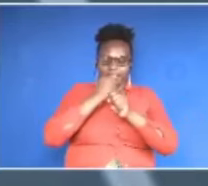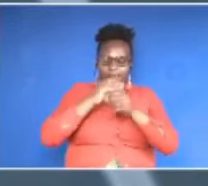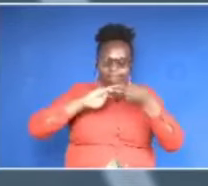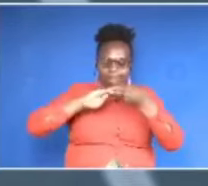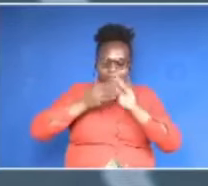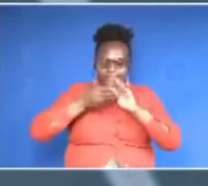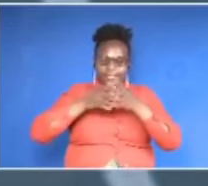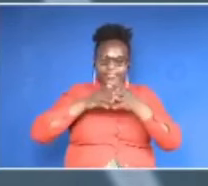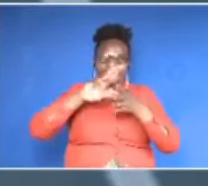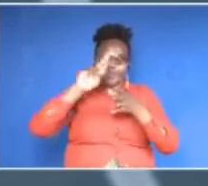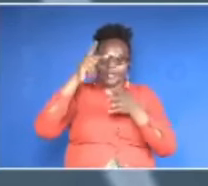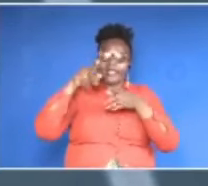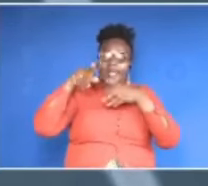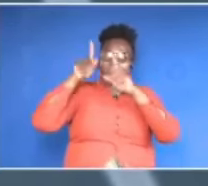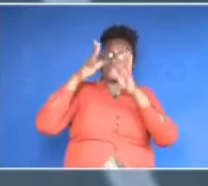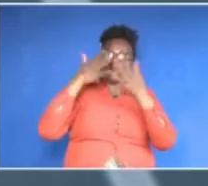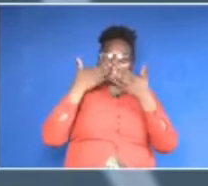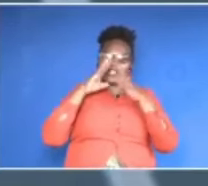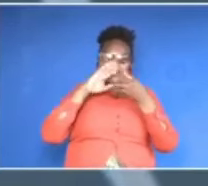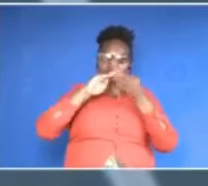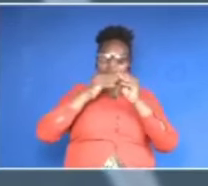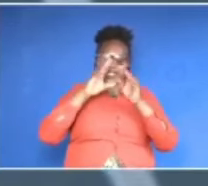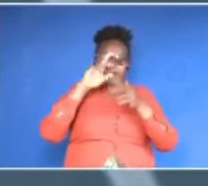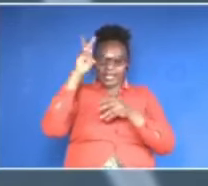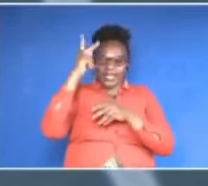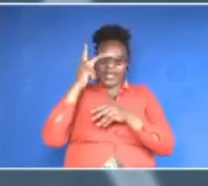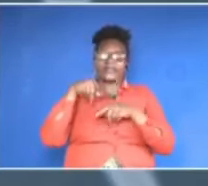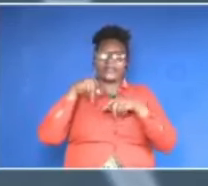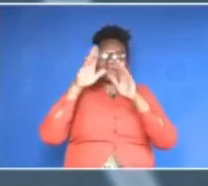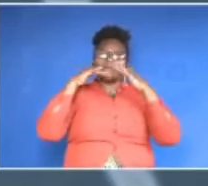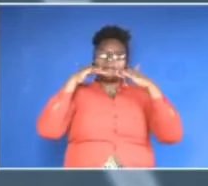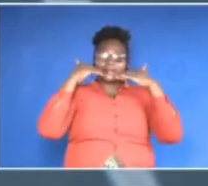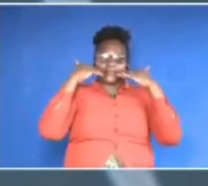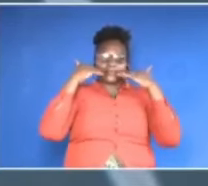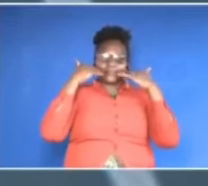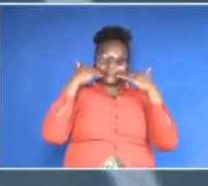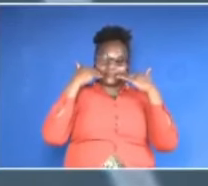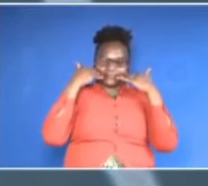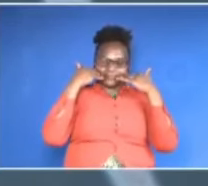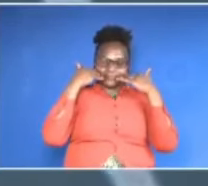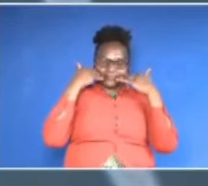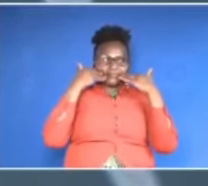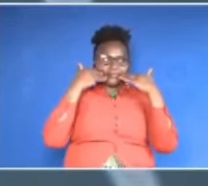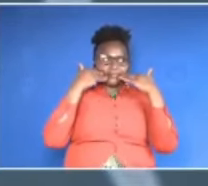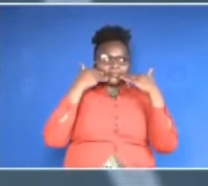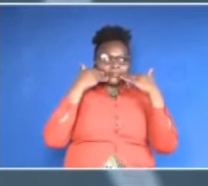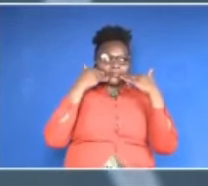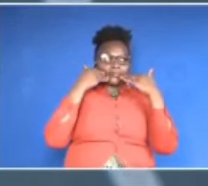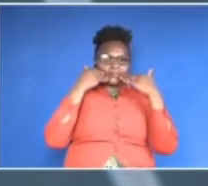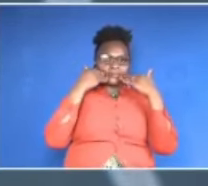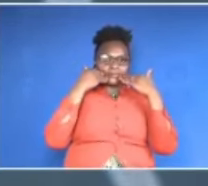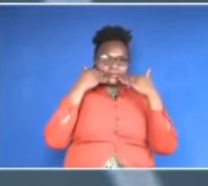anaumba Kenya lazima alitabasamu. Then we have Bishop Jefferson Nyatuka.